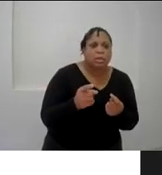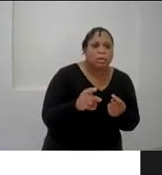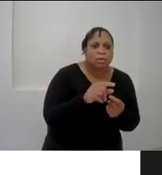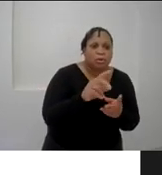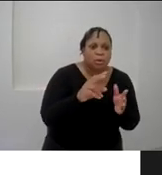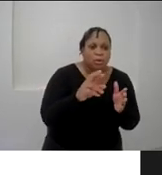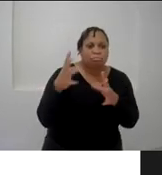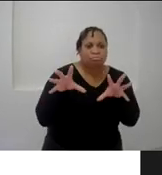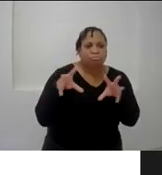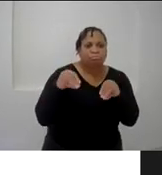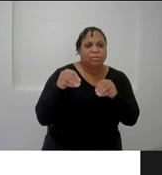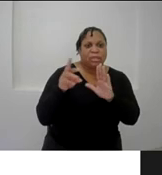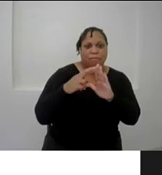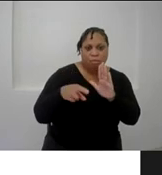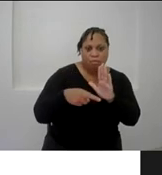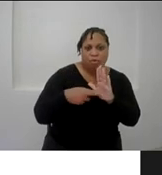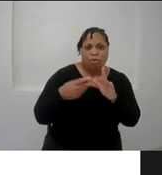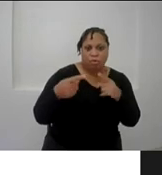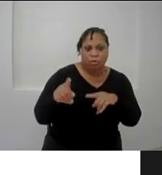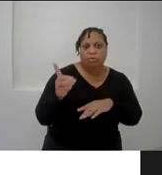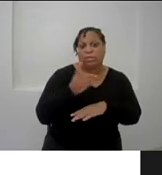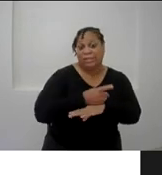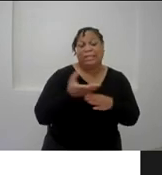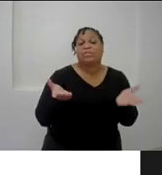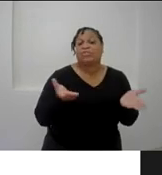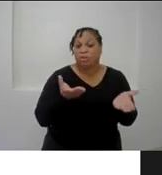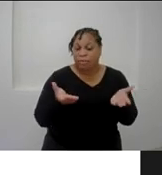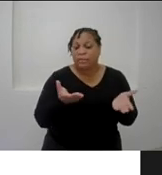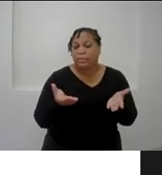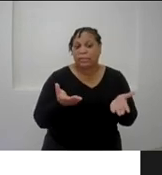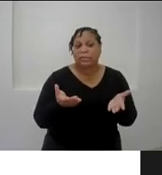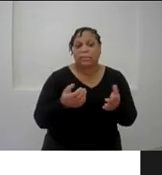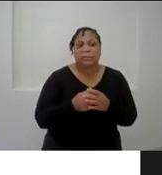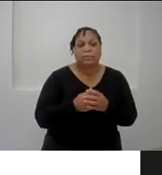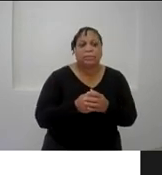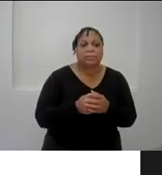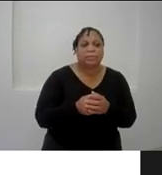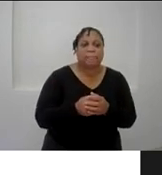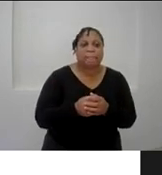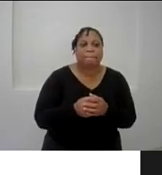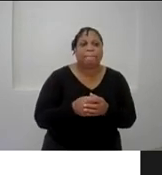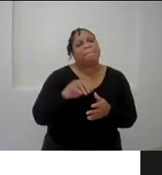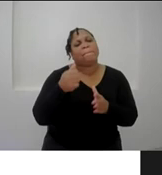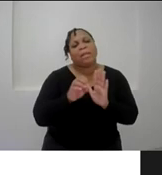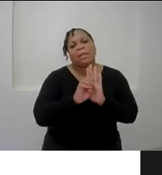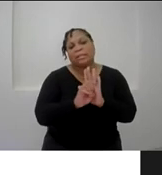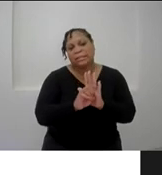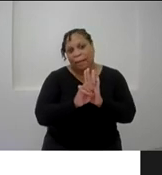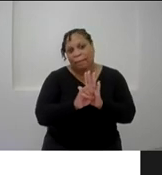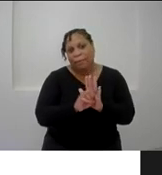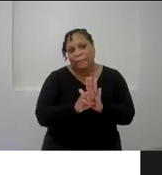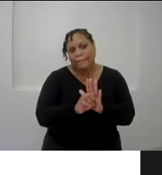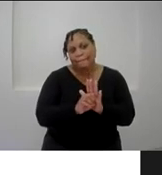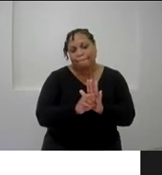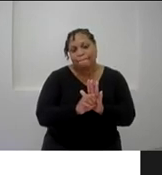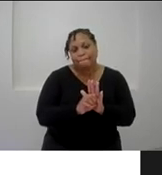roles within the day service at New Dimensions. Another example is in